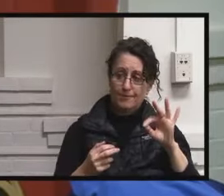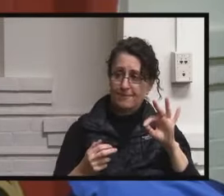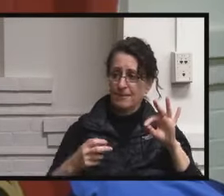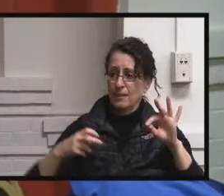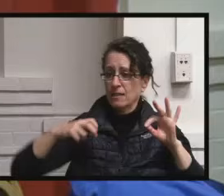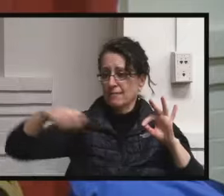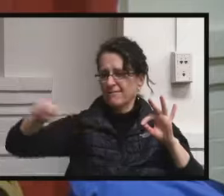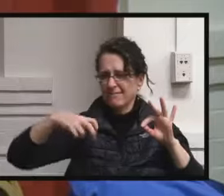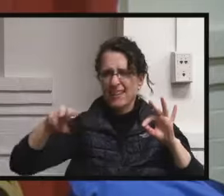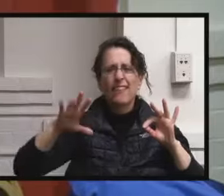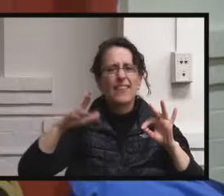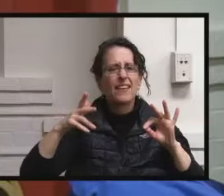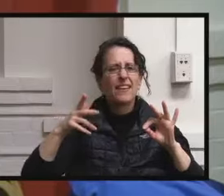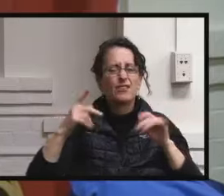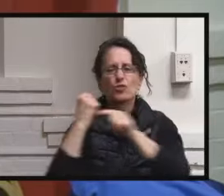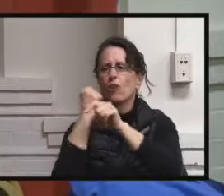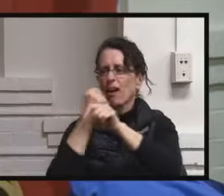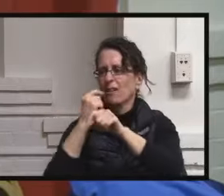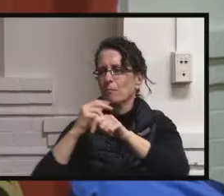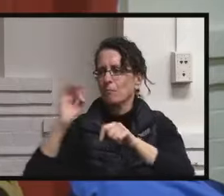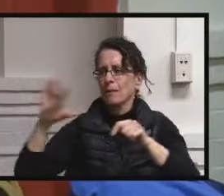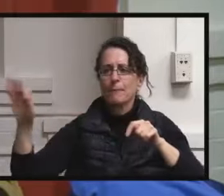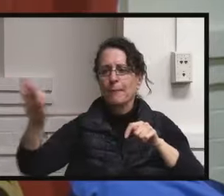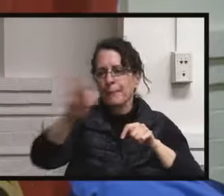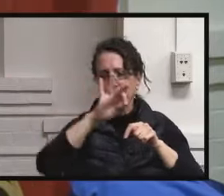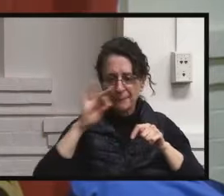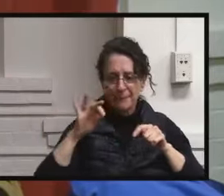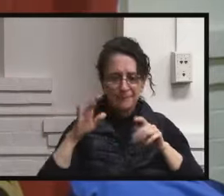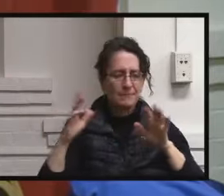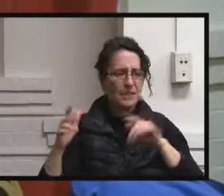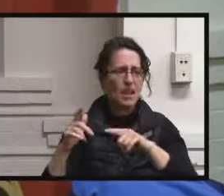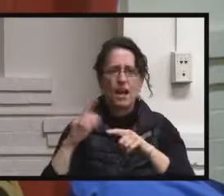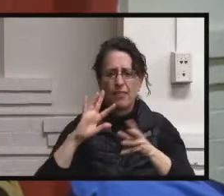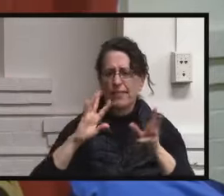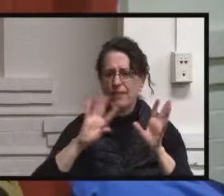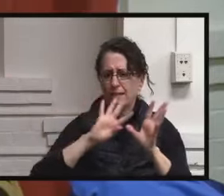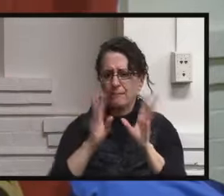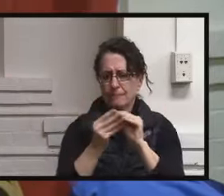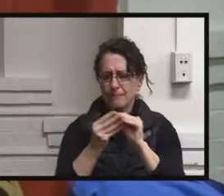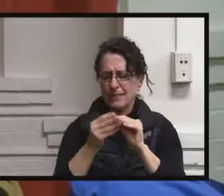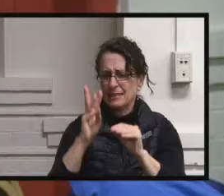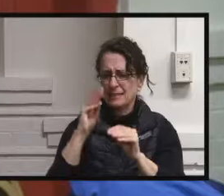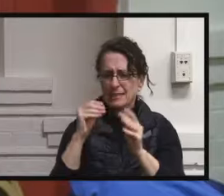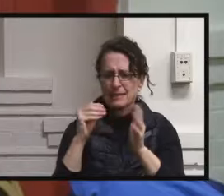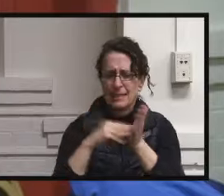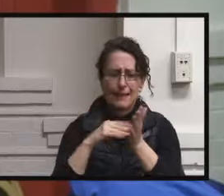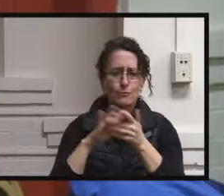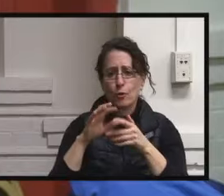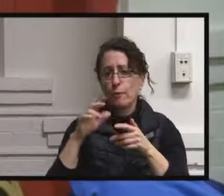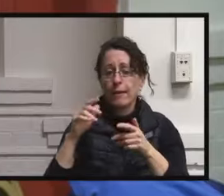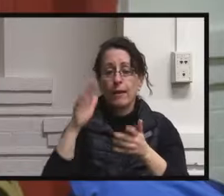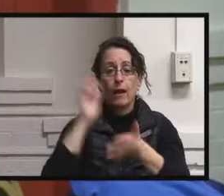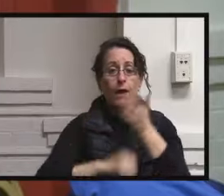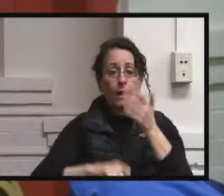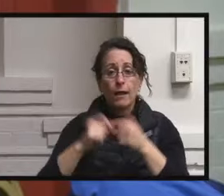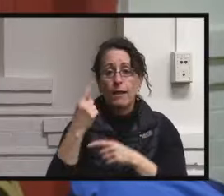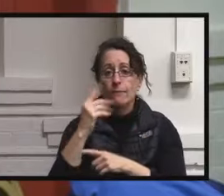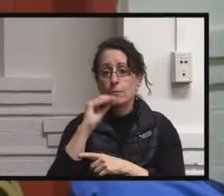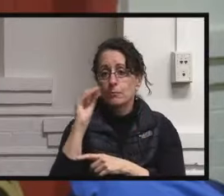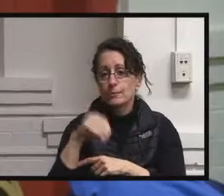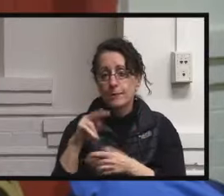costs, as we said last year was $60,000. This year I think it's 11% less, so whatever that number translates into,